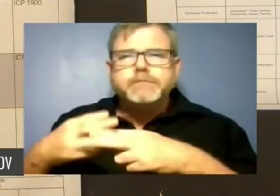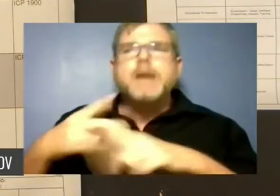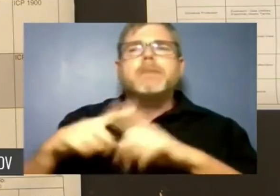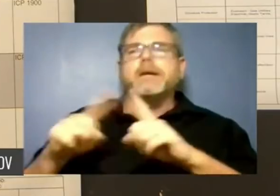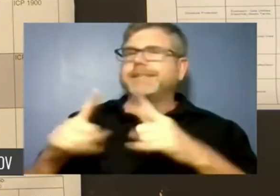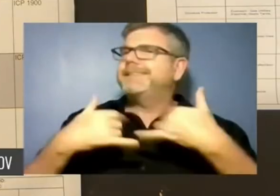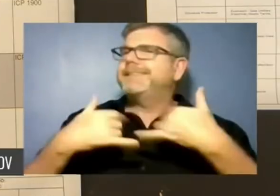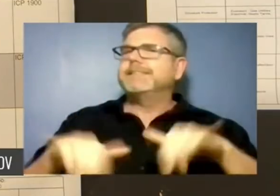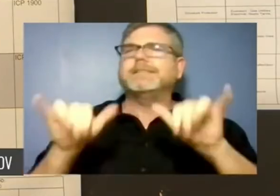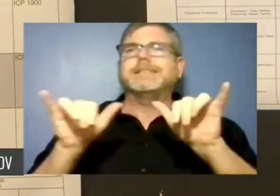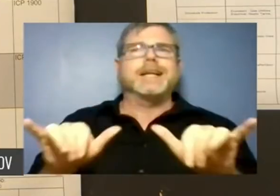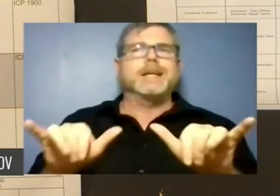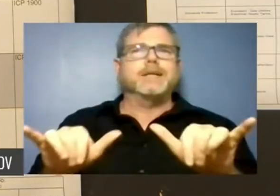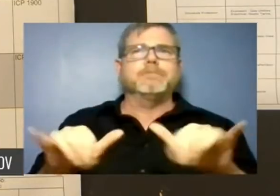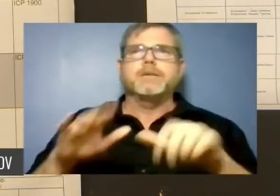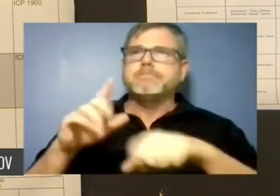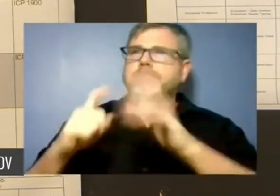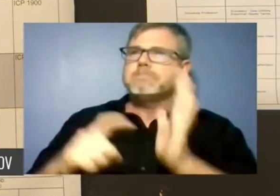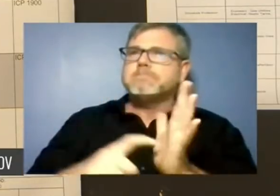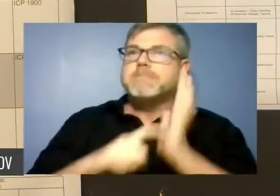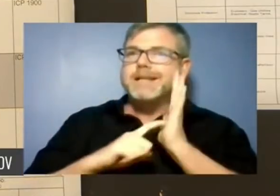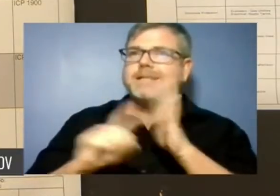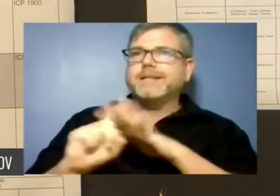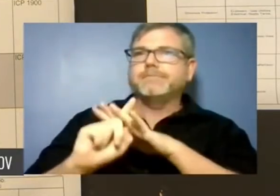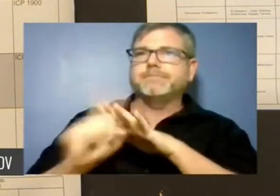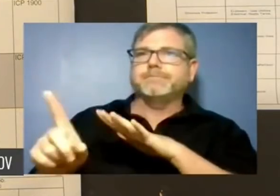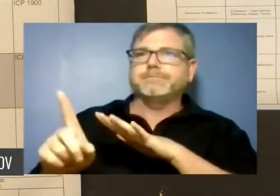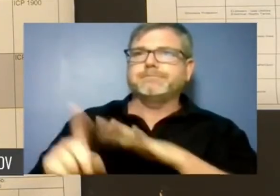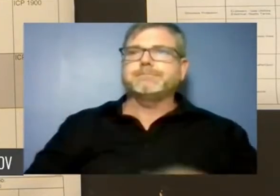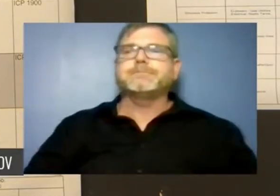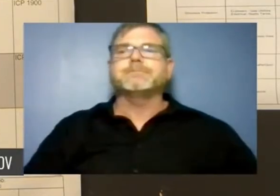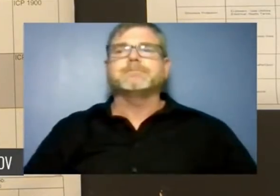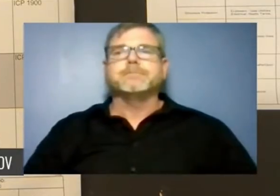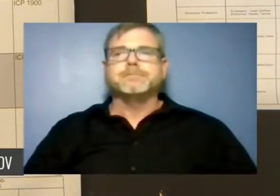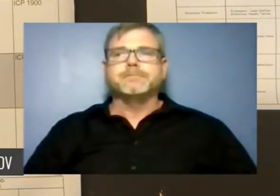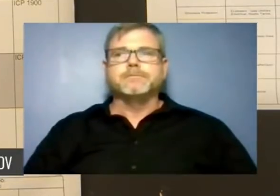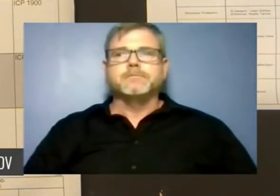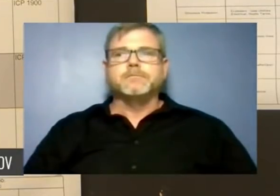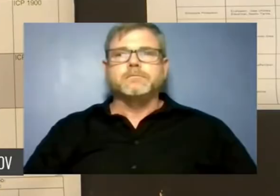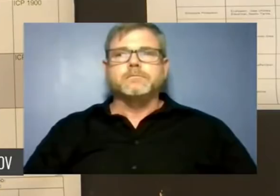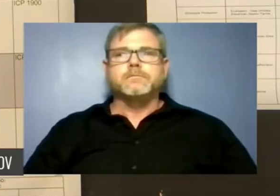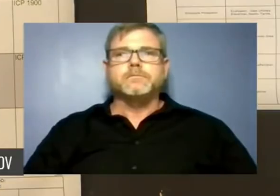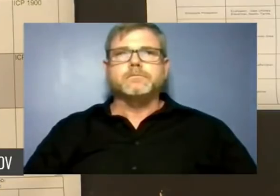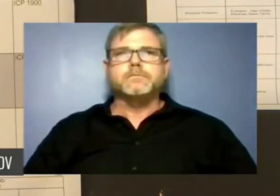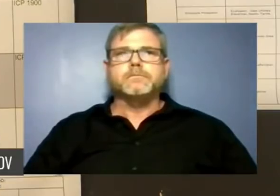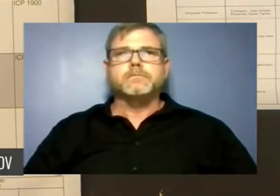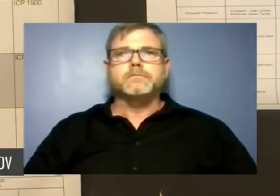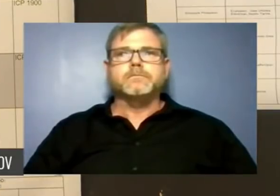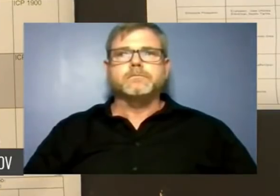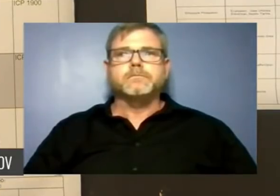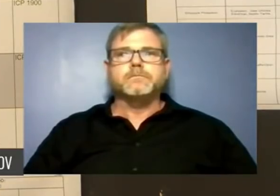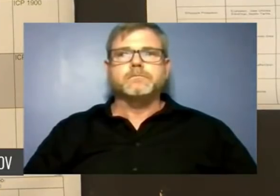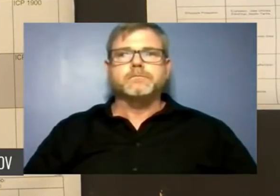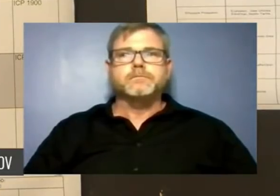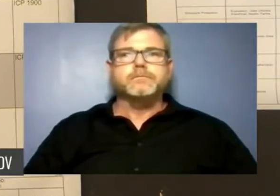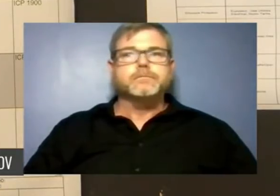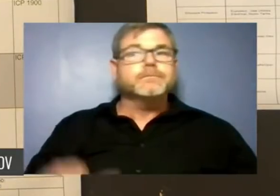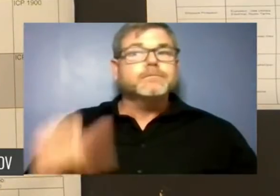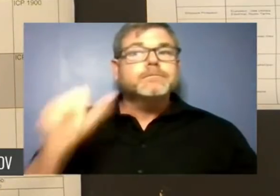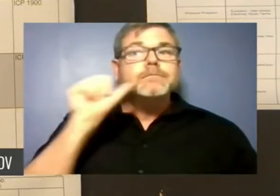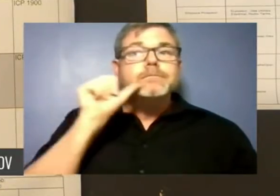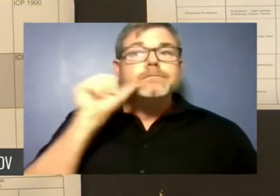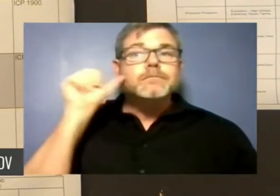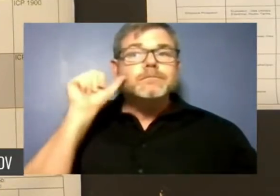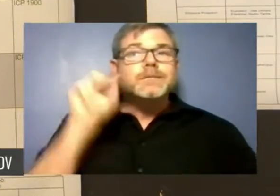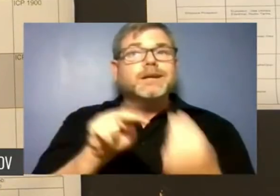Additionally, yesterday we had some issues with Highway 36, and those